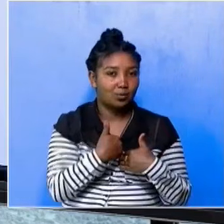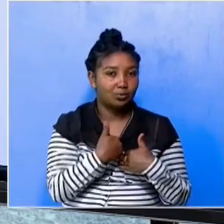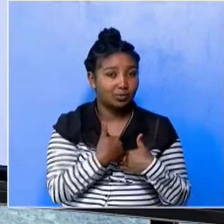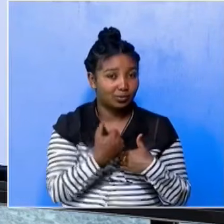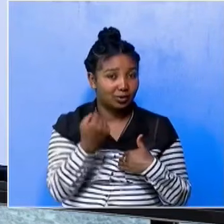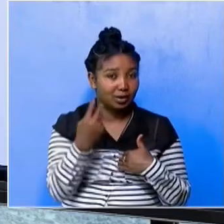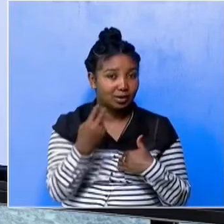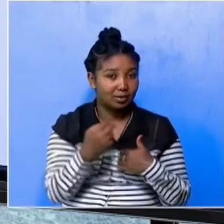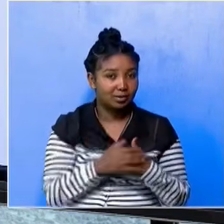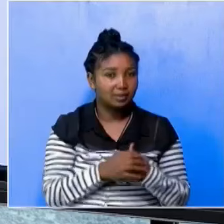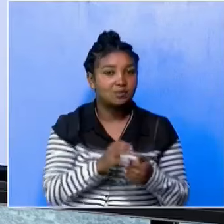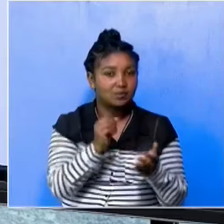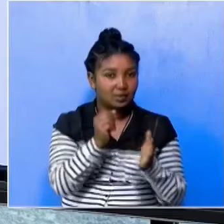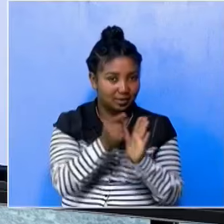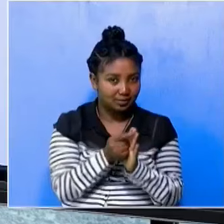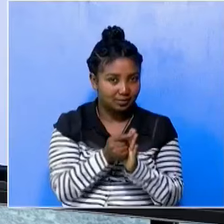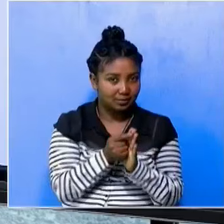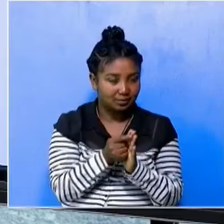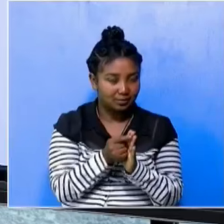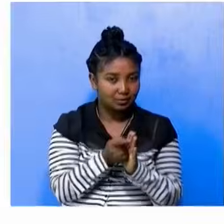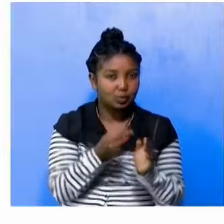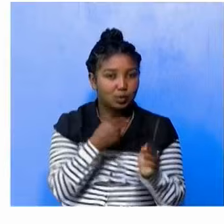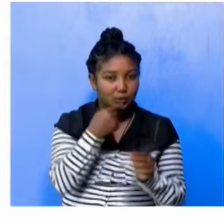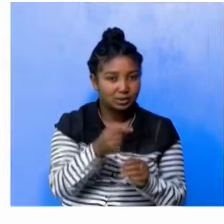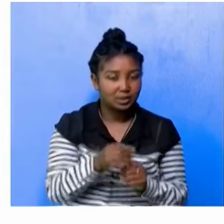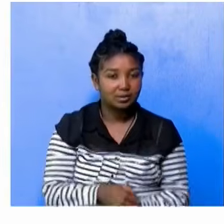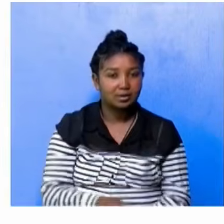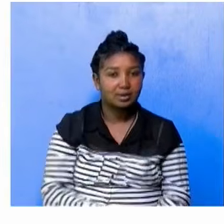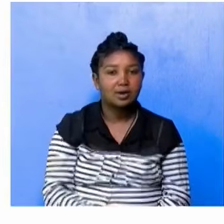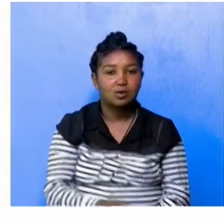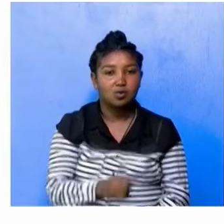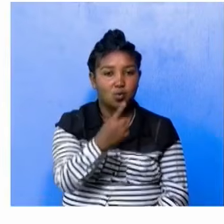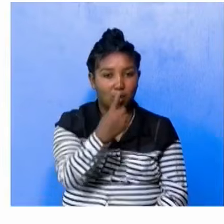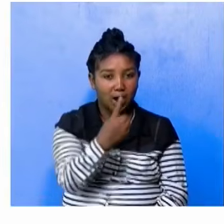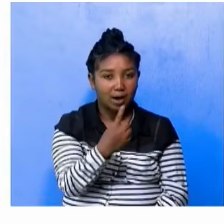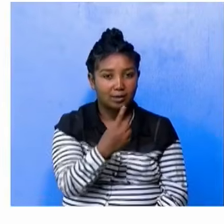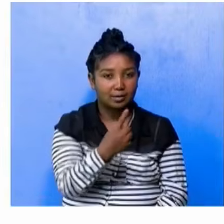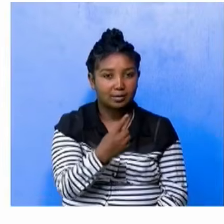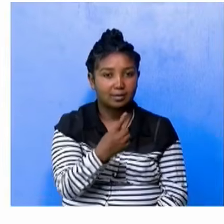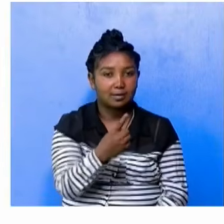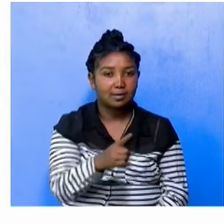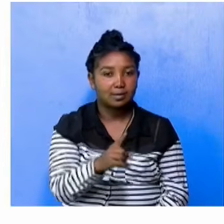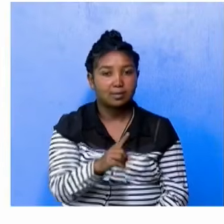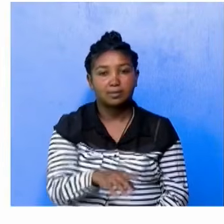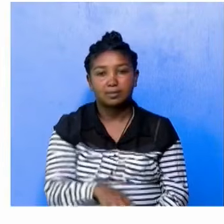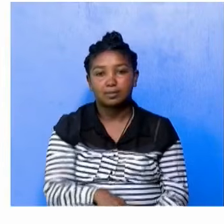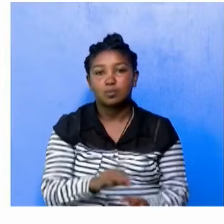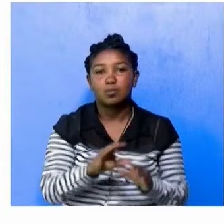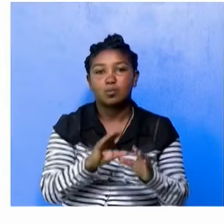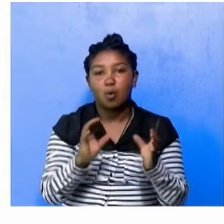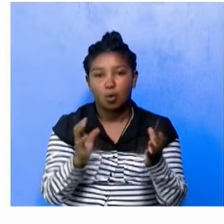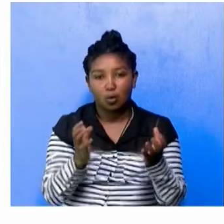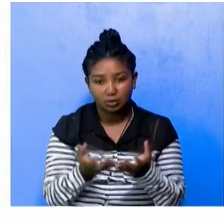Okay? For example, when we say 1 boy,